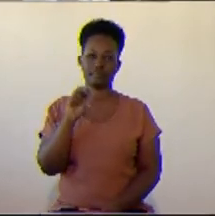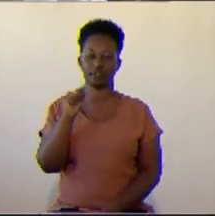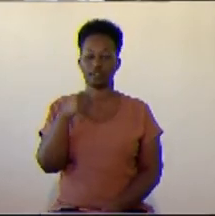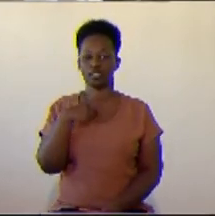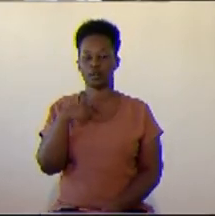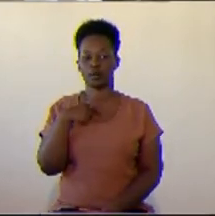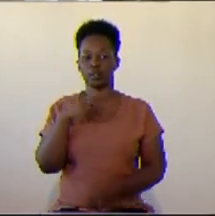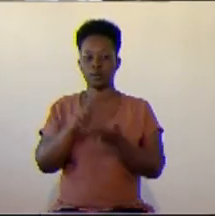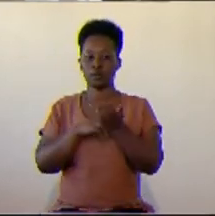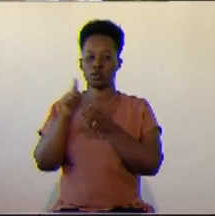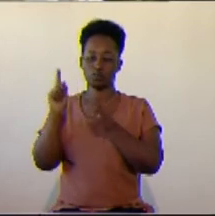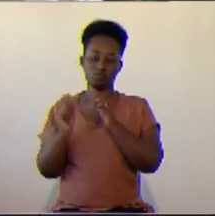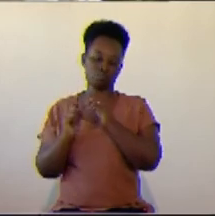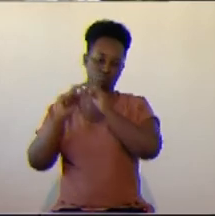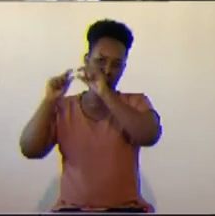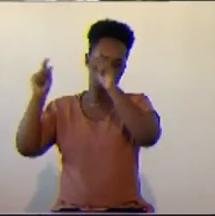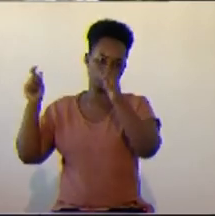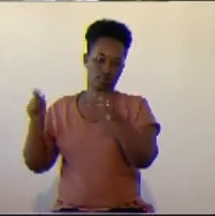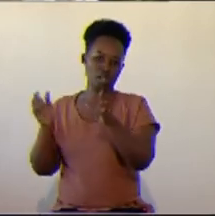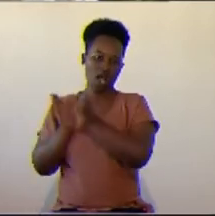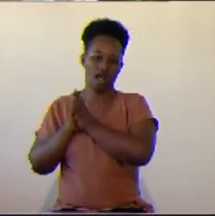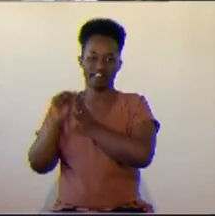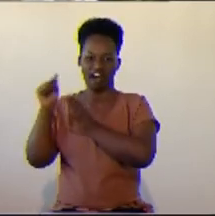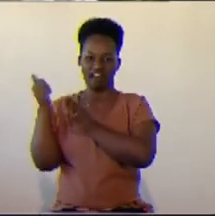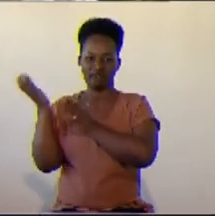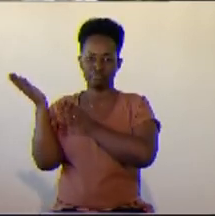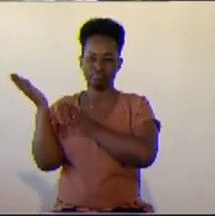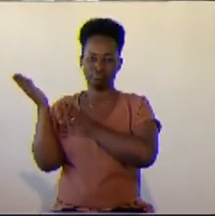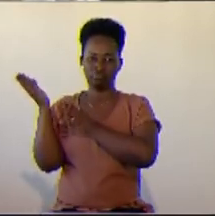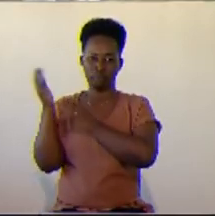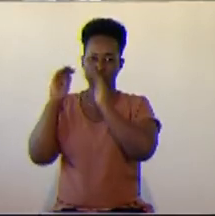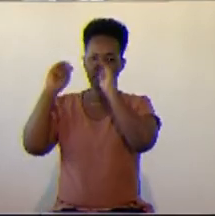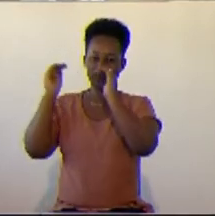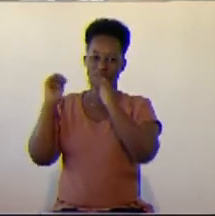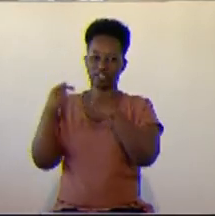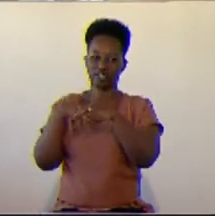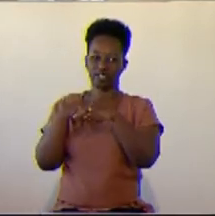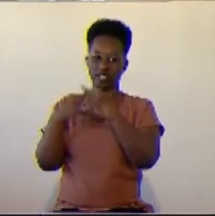joined it to a rubber tubing. And this is a structure that I just got